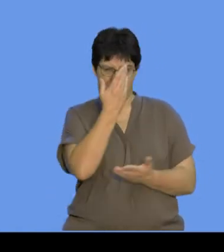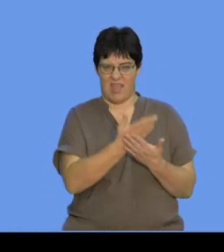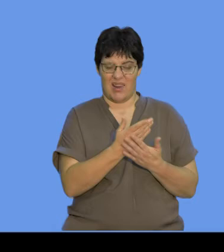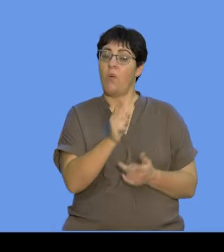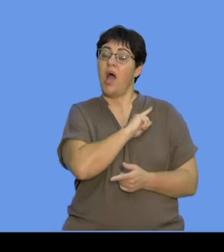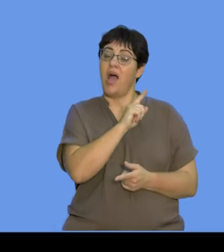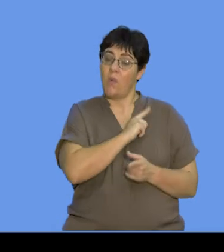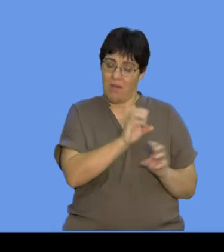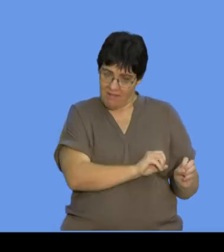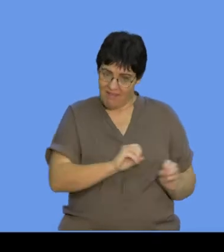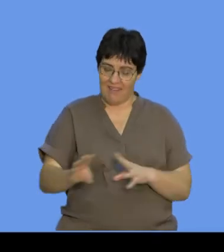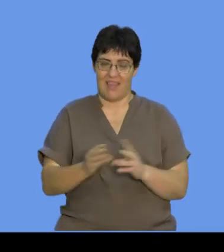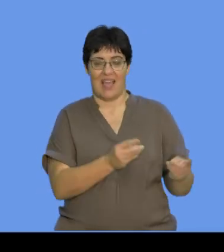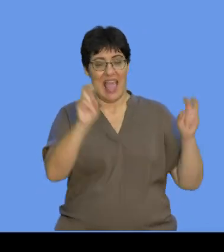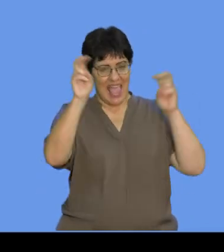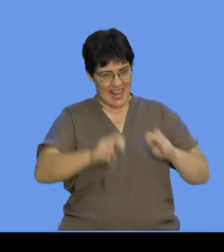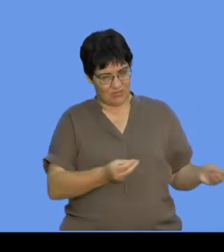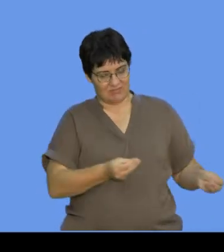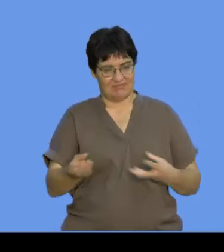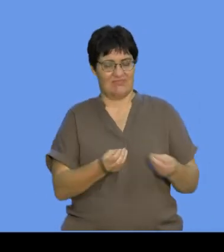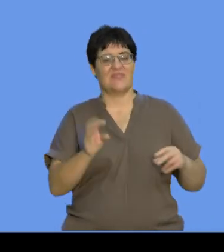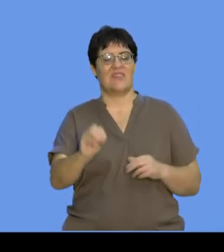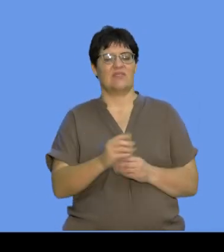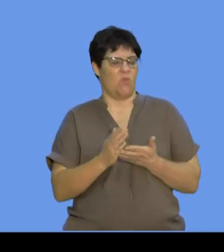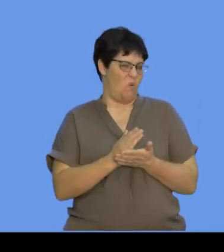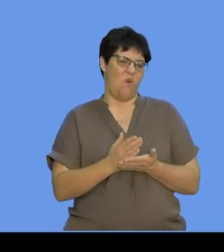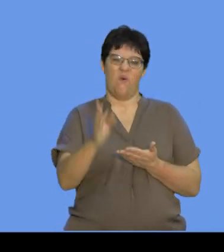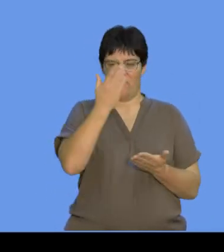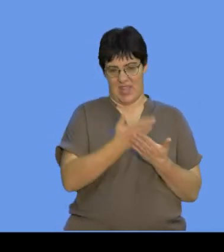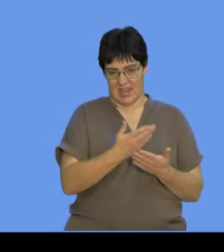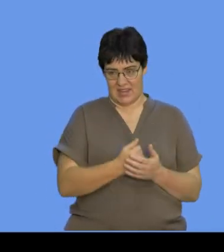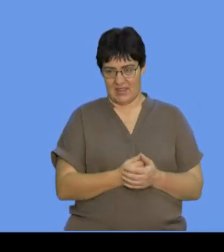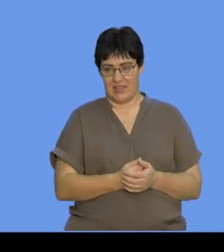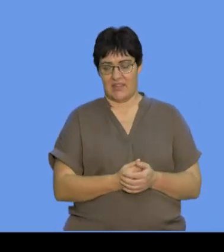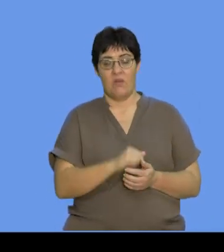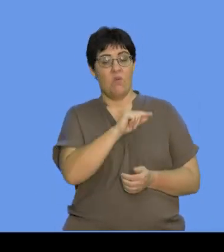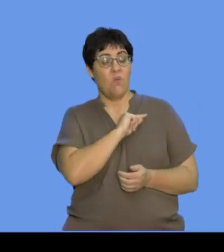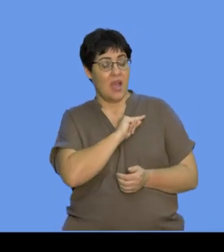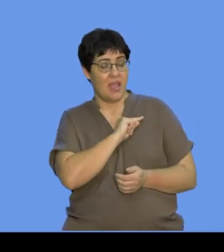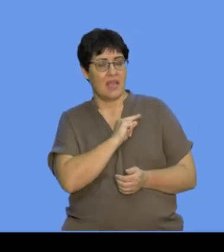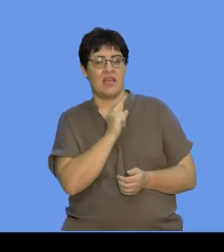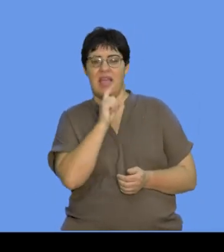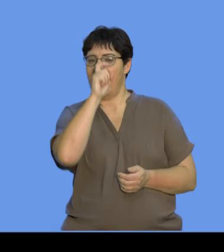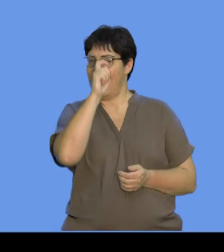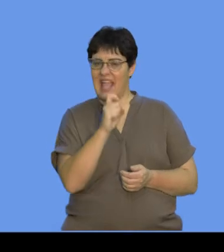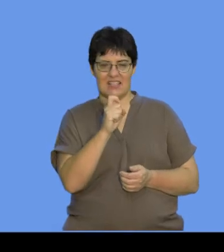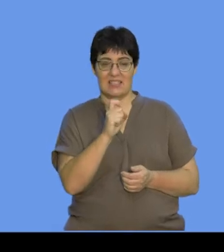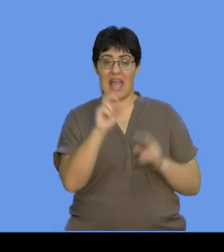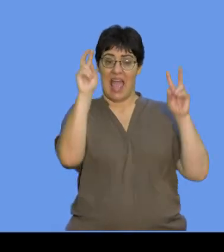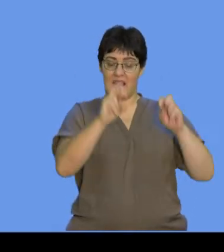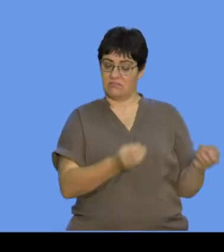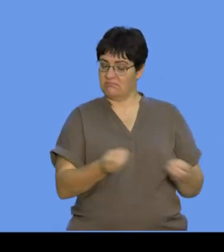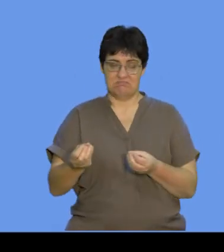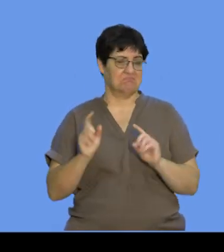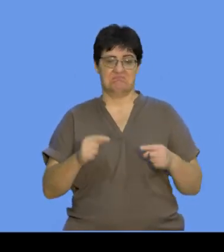copper is actually an electrical conductor. So we've eliminated the copper because we're saying X does not conduct. So